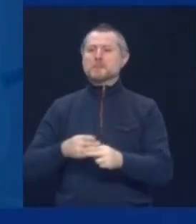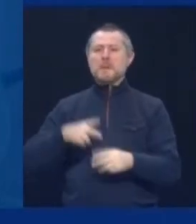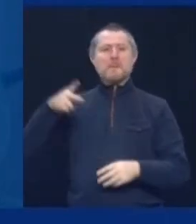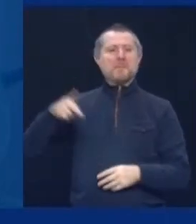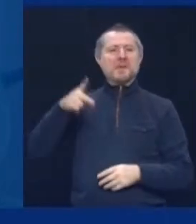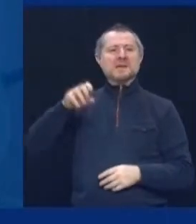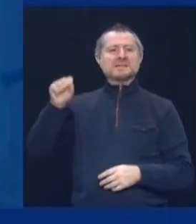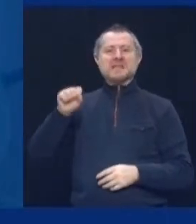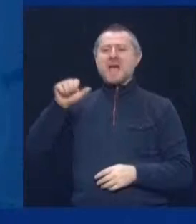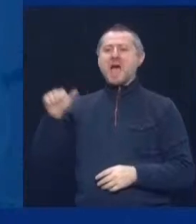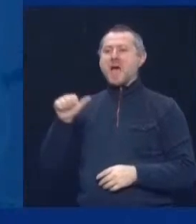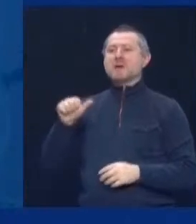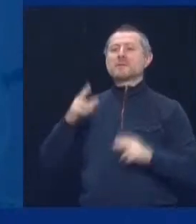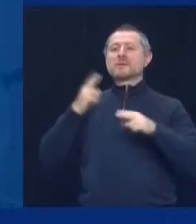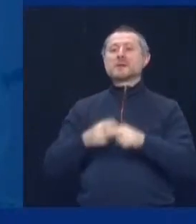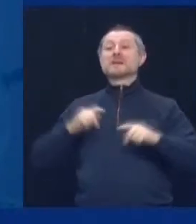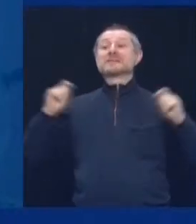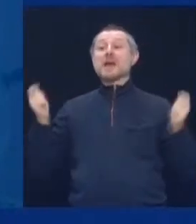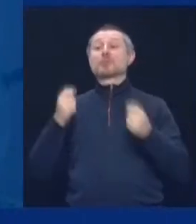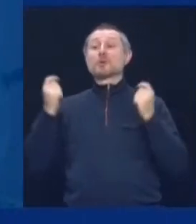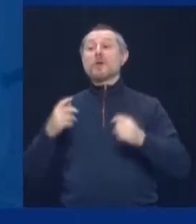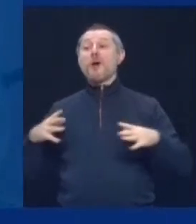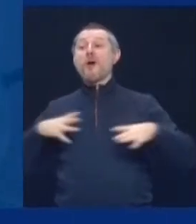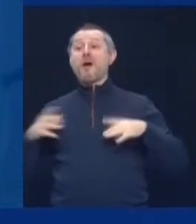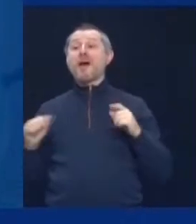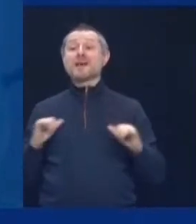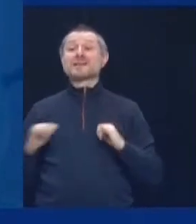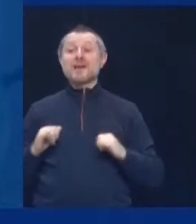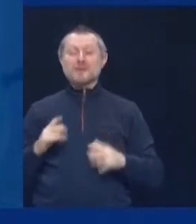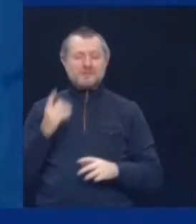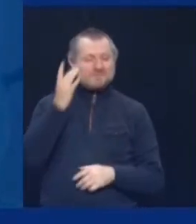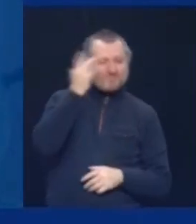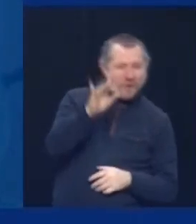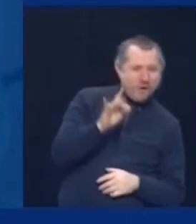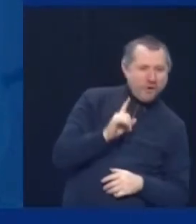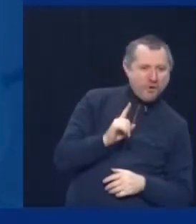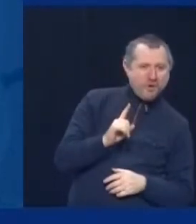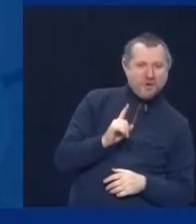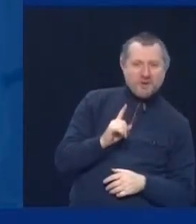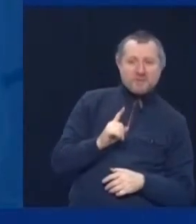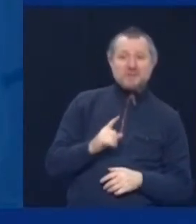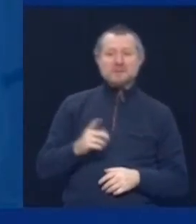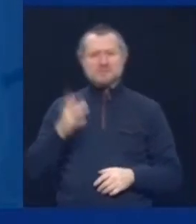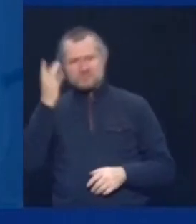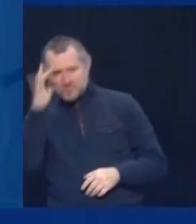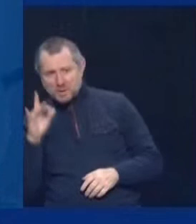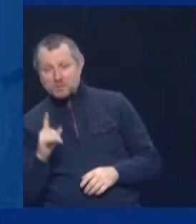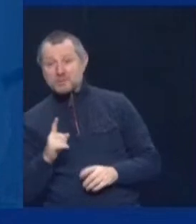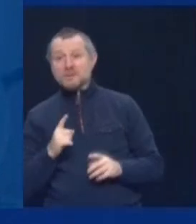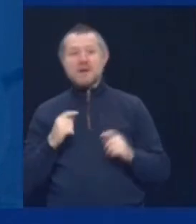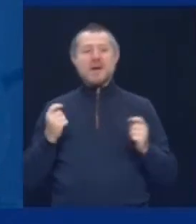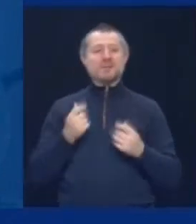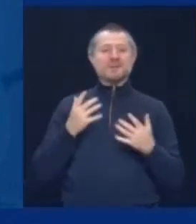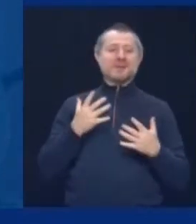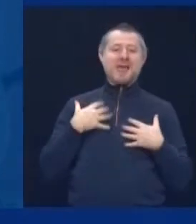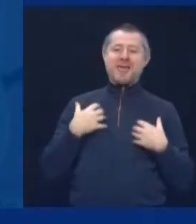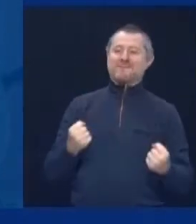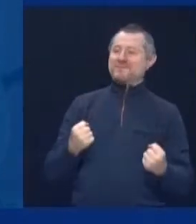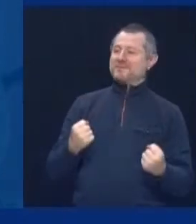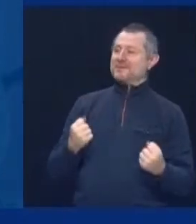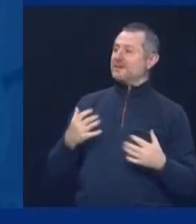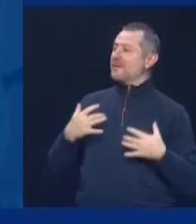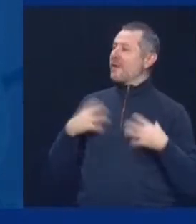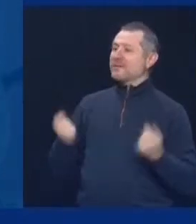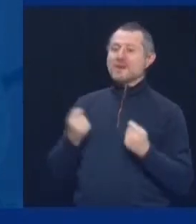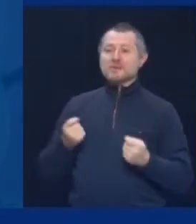the holidays smart. Be smart. Healthy holidays. You know, they always say happy and